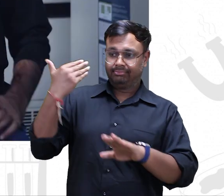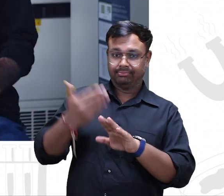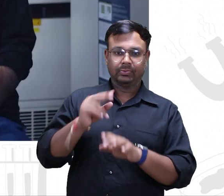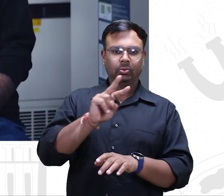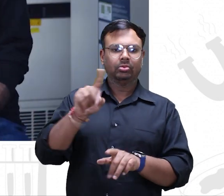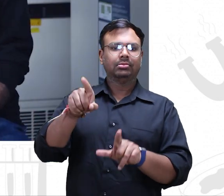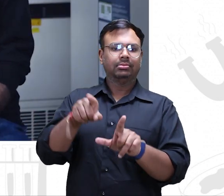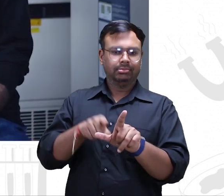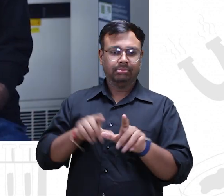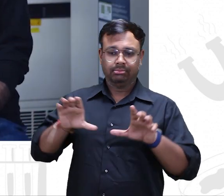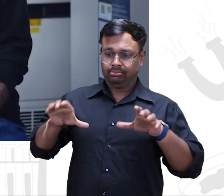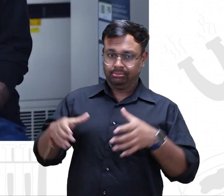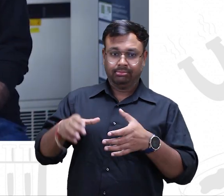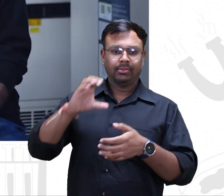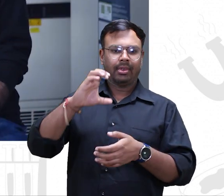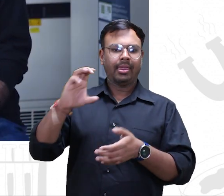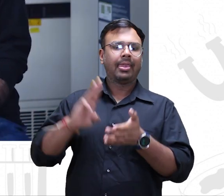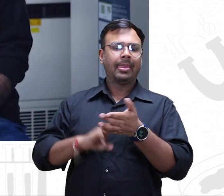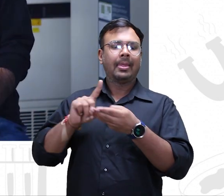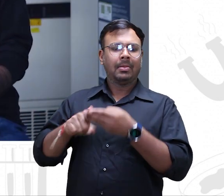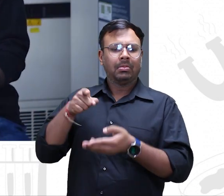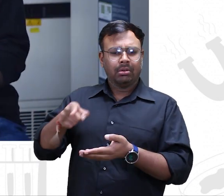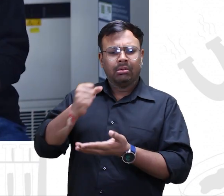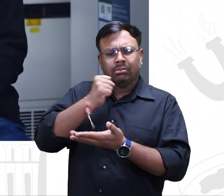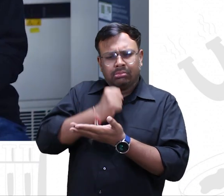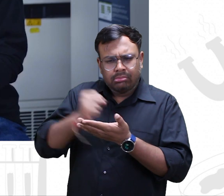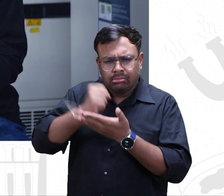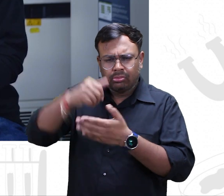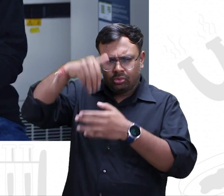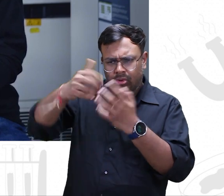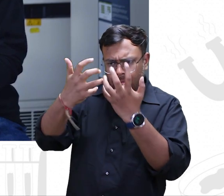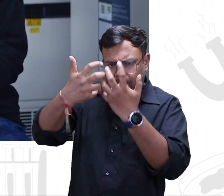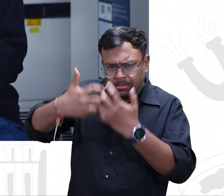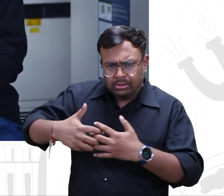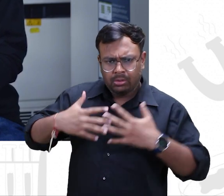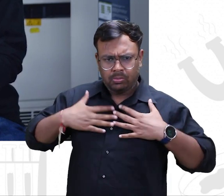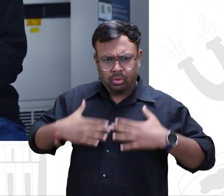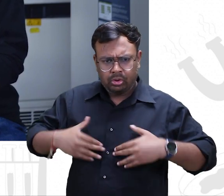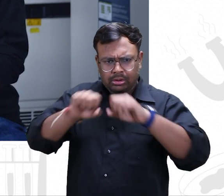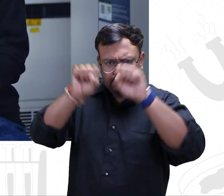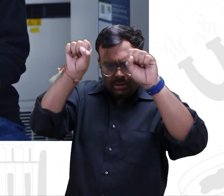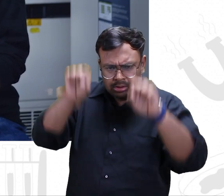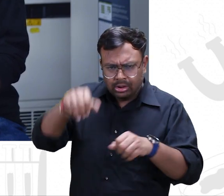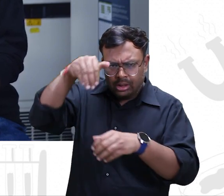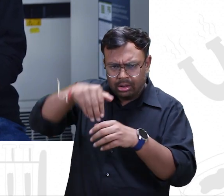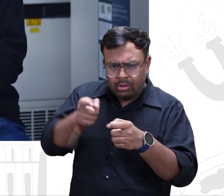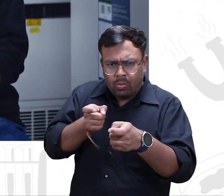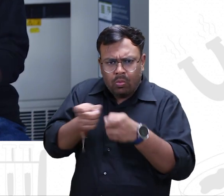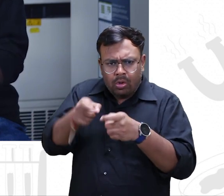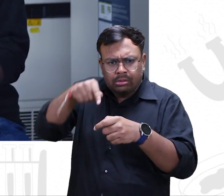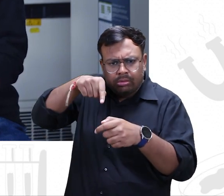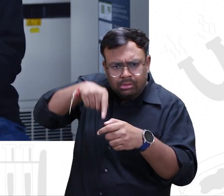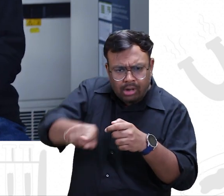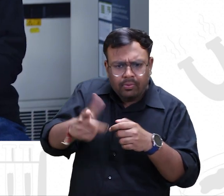For the past 22 years, our group at CCMB is trying to understand unique proofreading mechanisms that are operational in biological system to